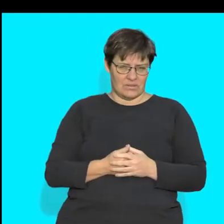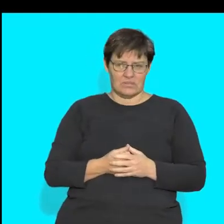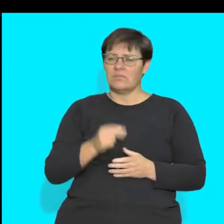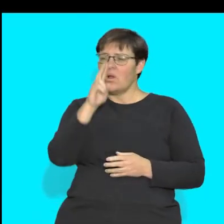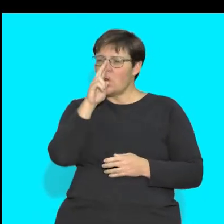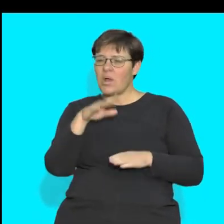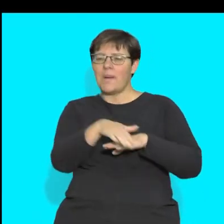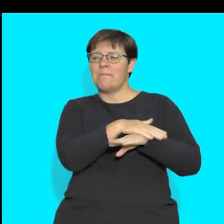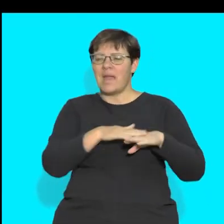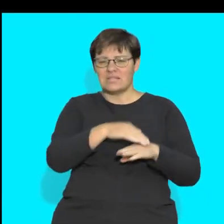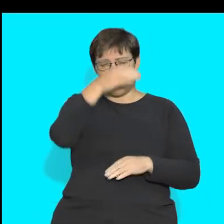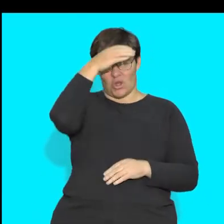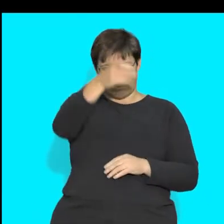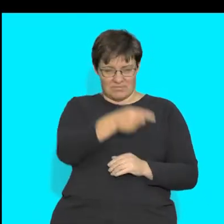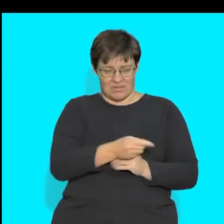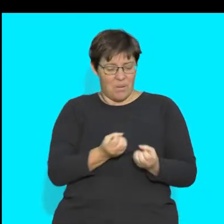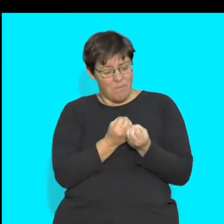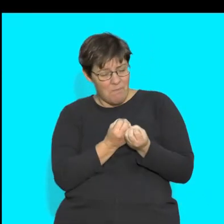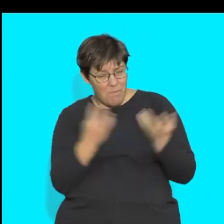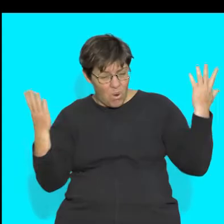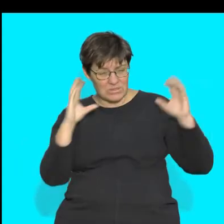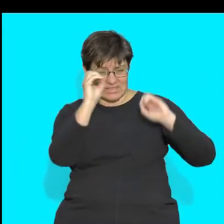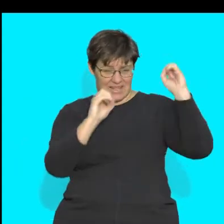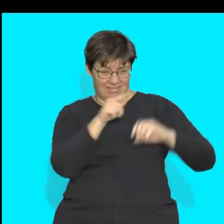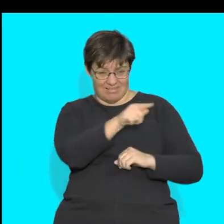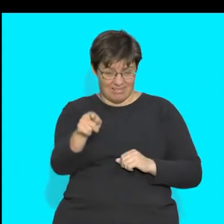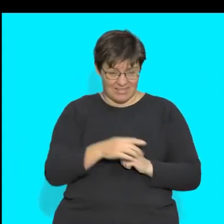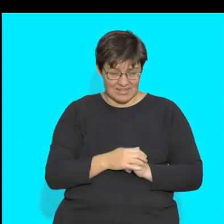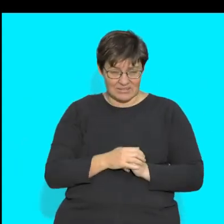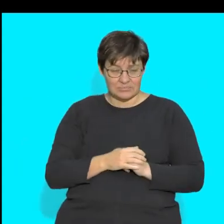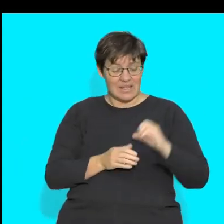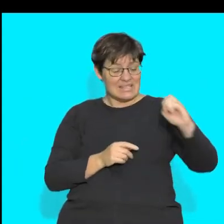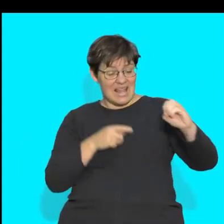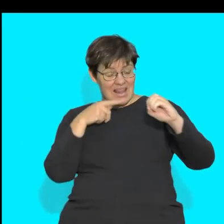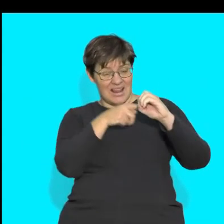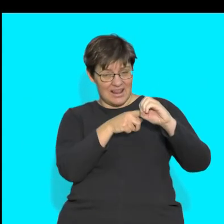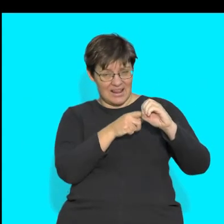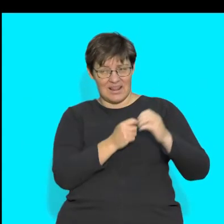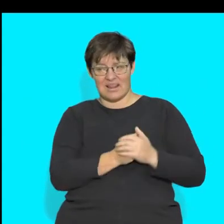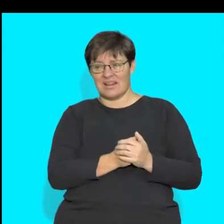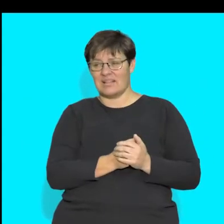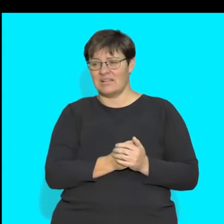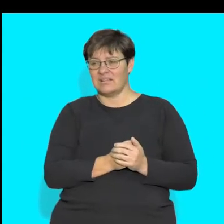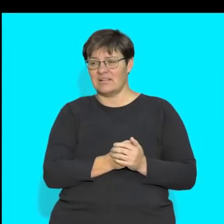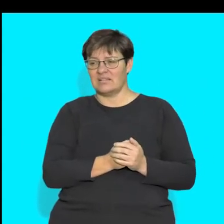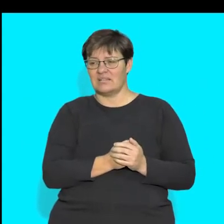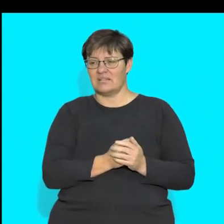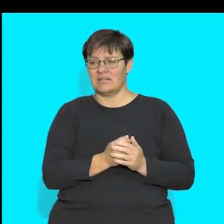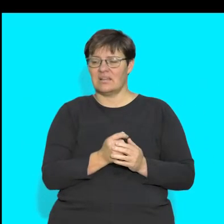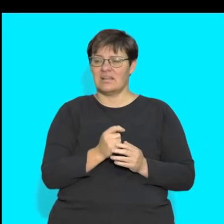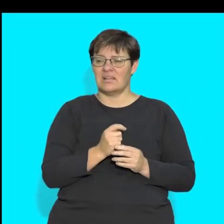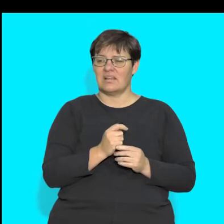basic concept of the majority of the cell. The cell, let me go back here. These little yellow